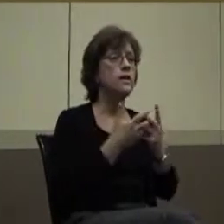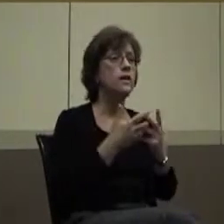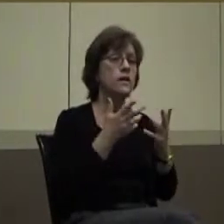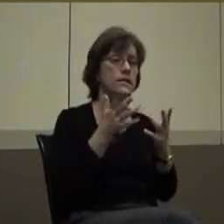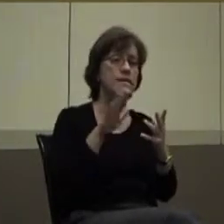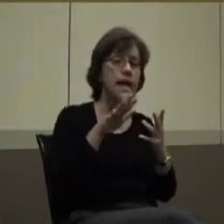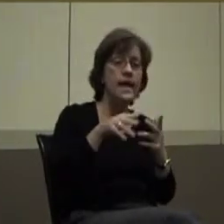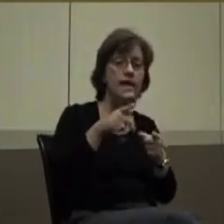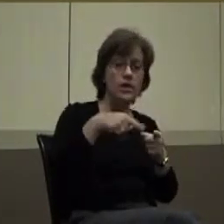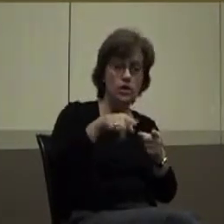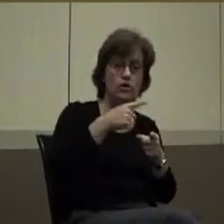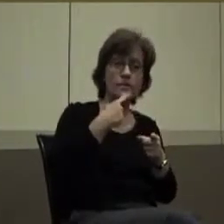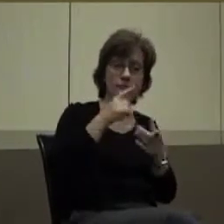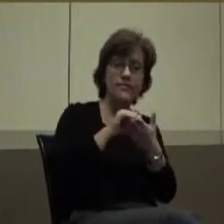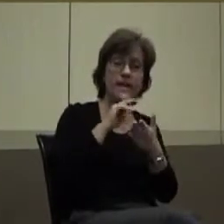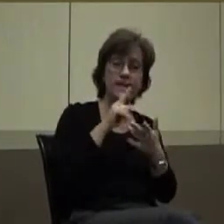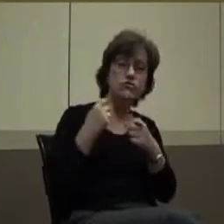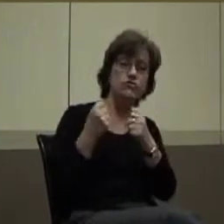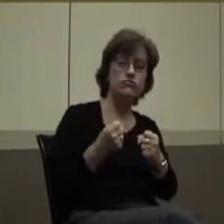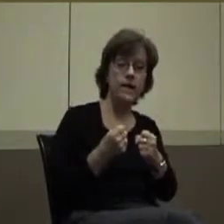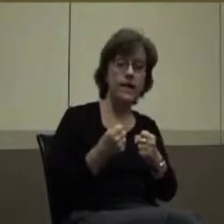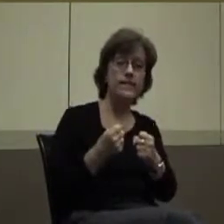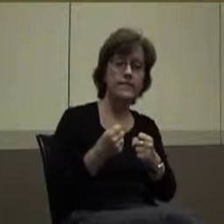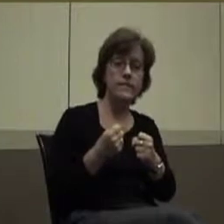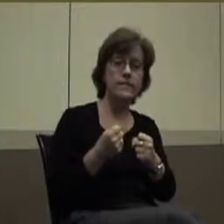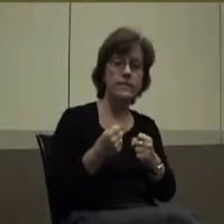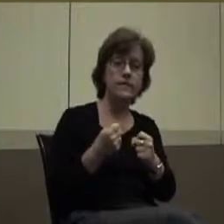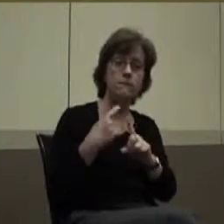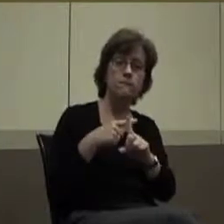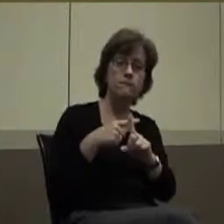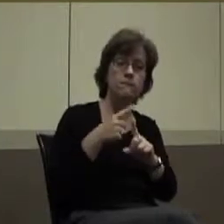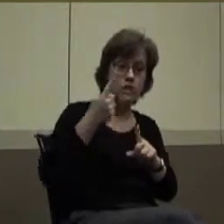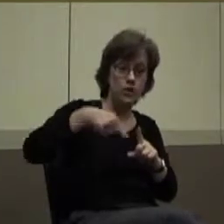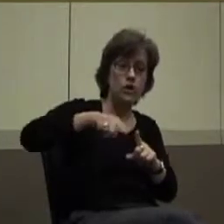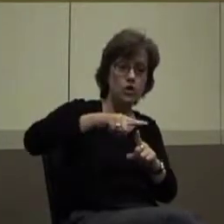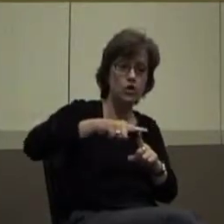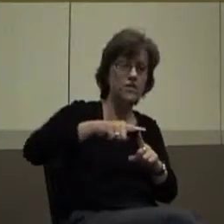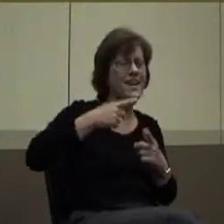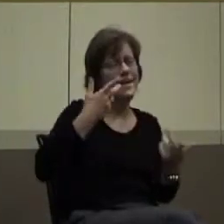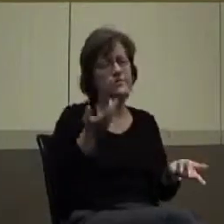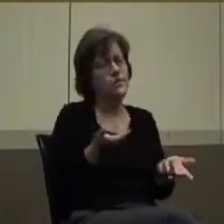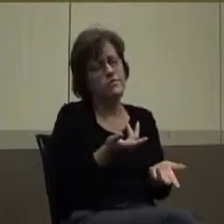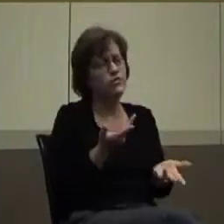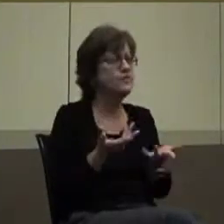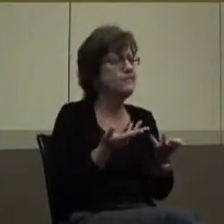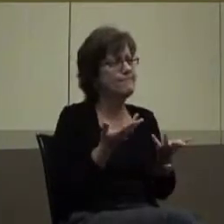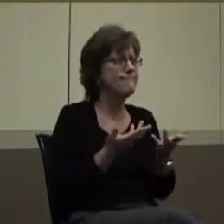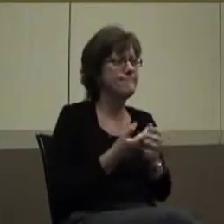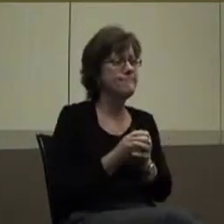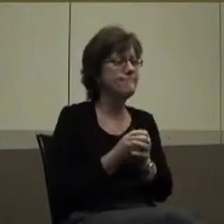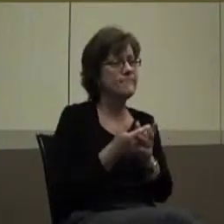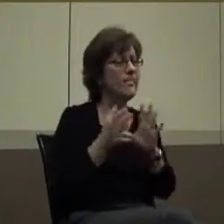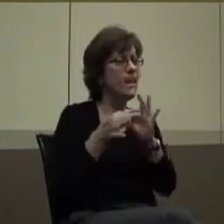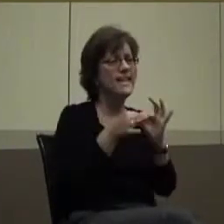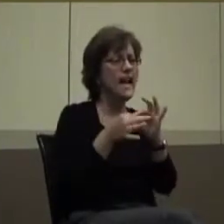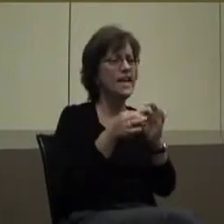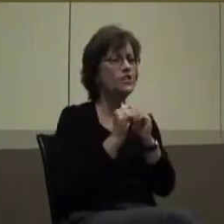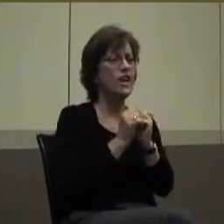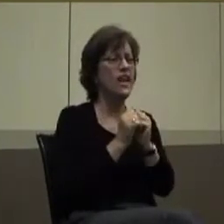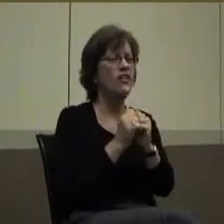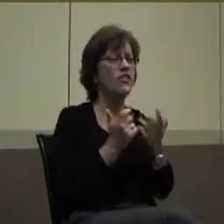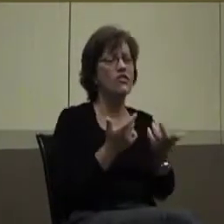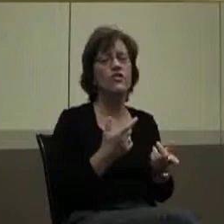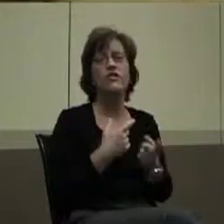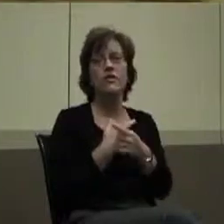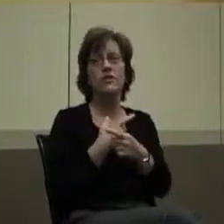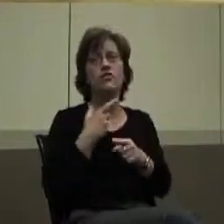hey, you guys said that that's a strength, so I don't know, kind of tie that